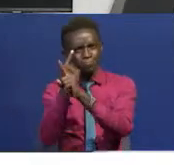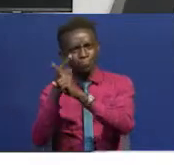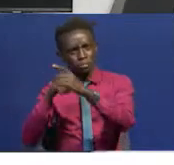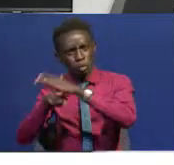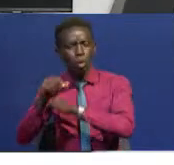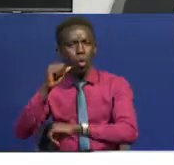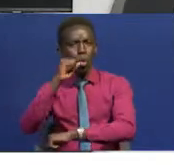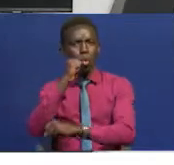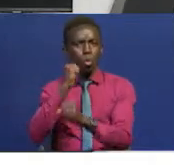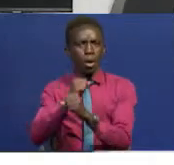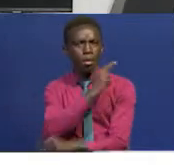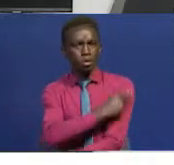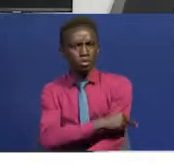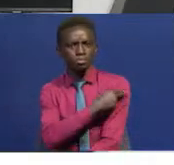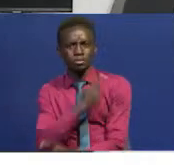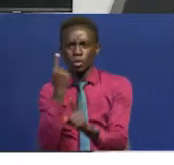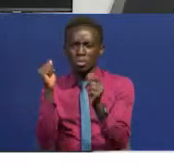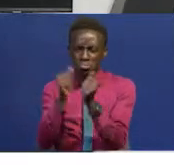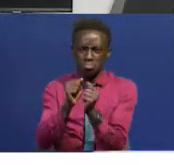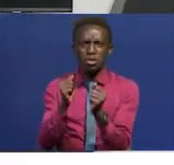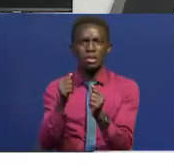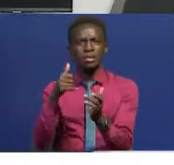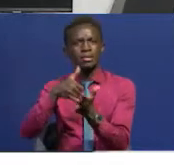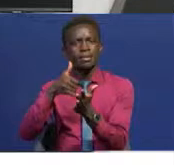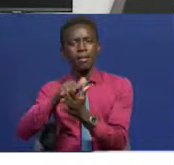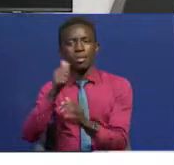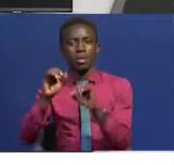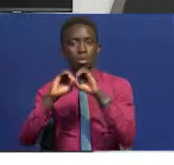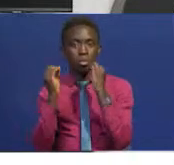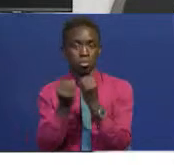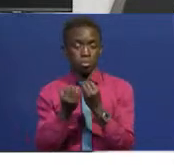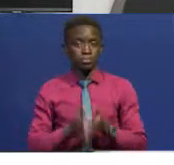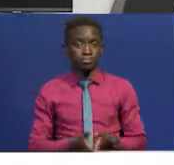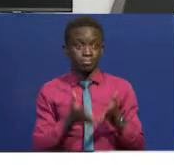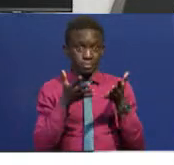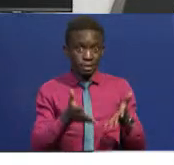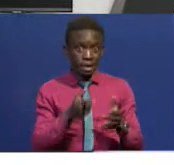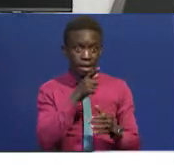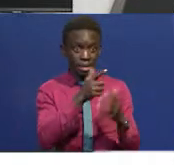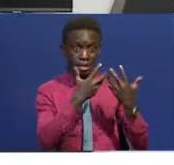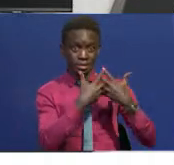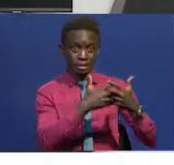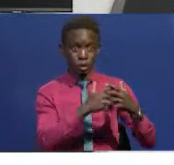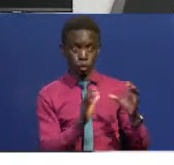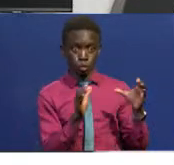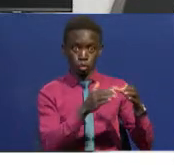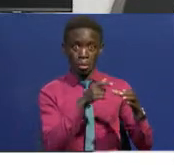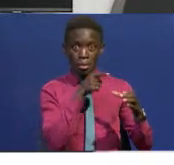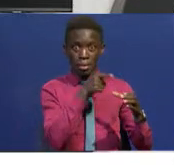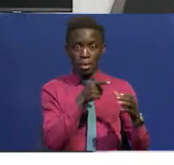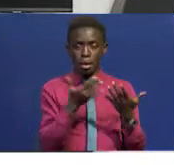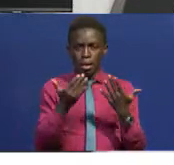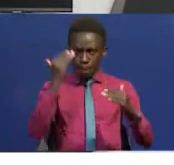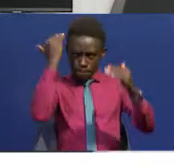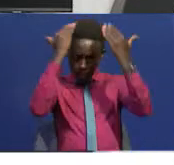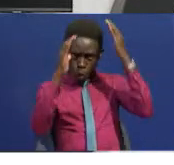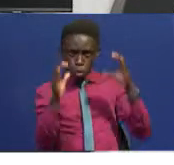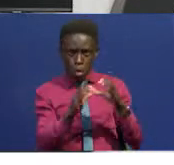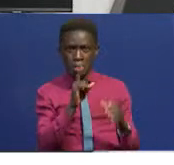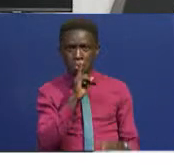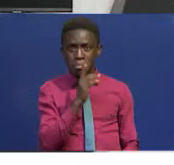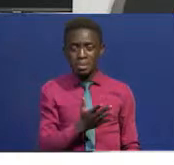During celebrations to mark the International Women in Engineering Day, the professionals decried that the field is